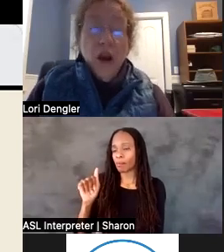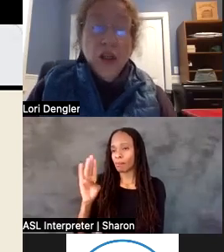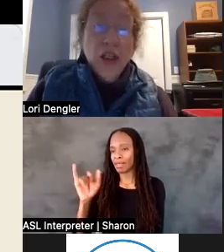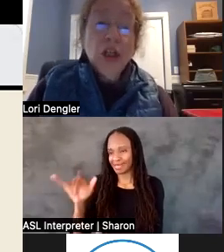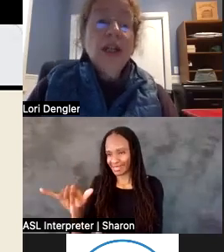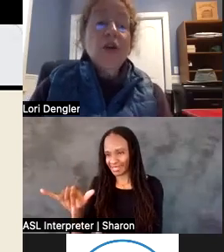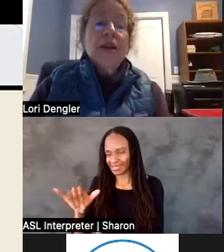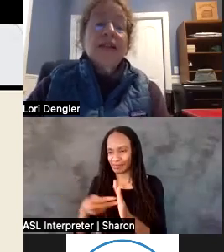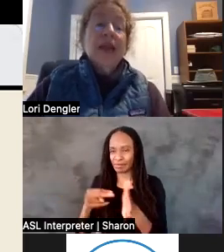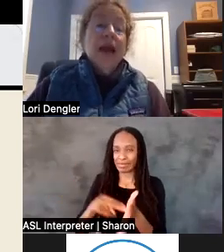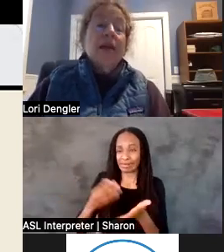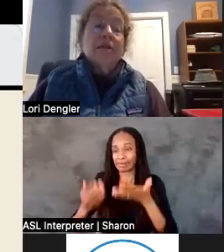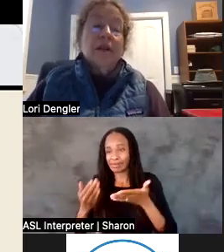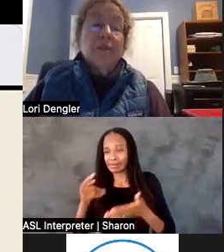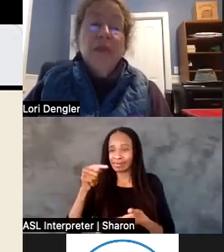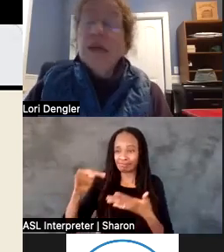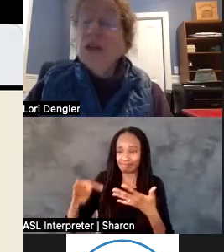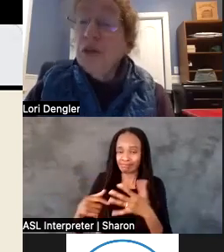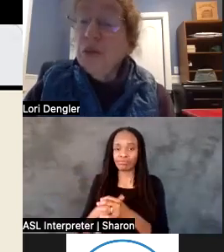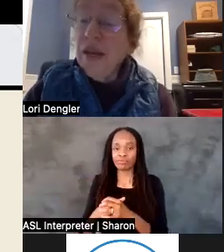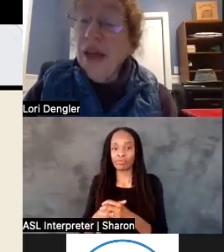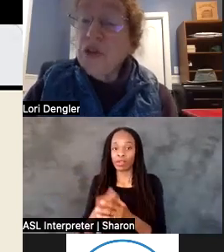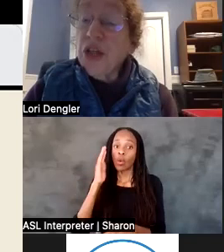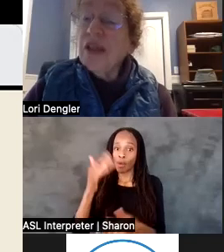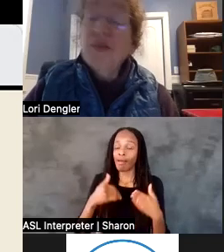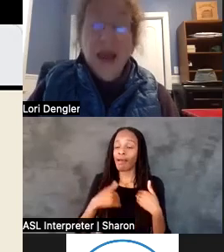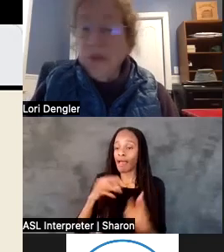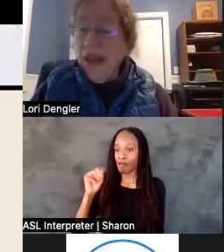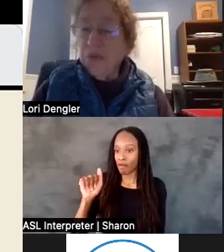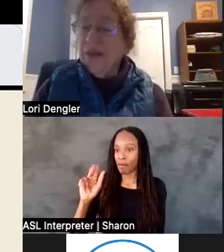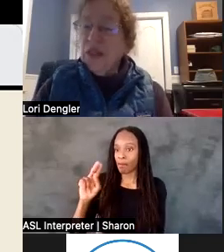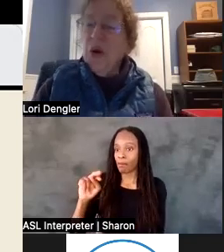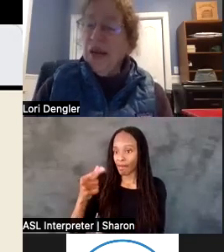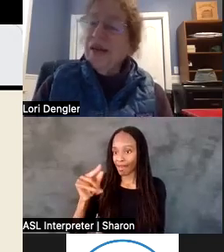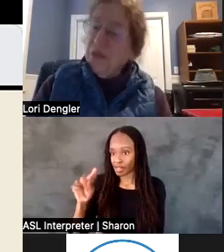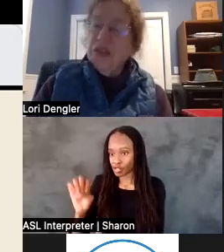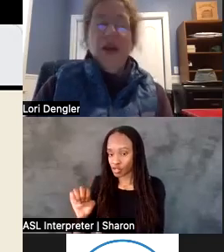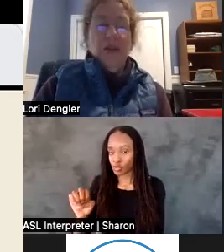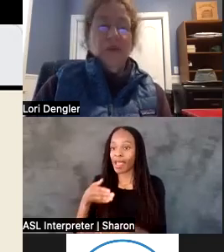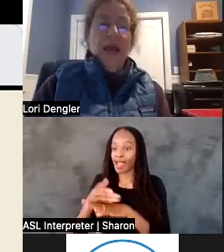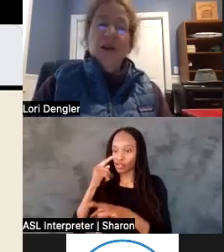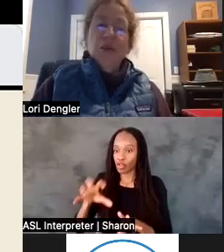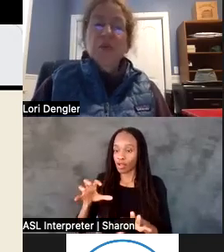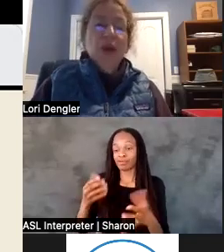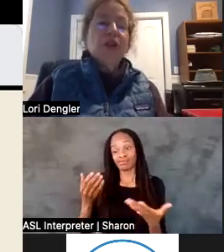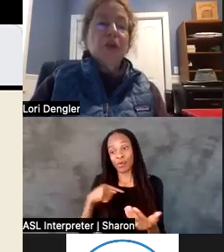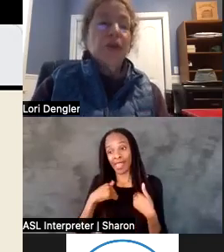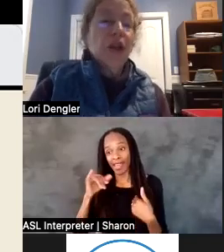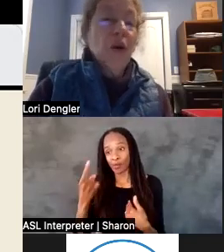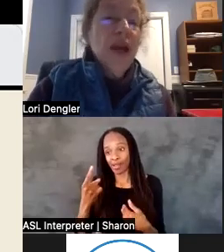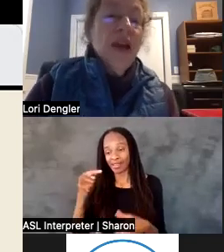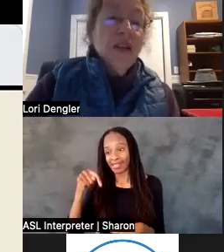We are certainly going to get magnitude 3 aftershocks. In fact, we had one this morning and it was felt. We had a